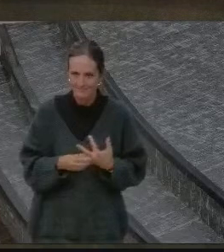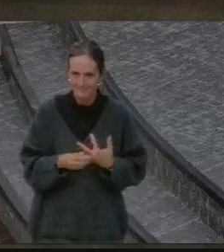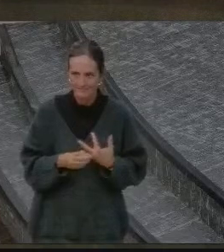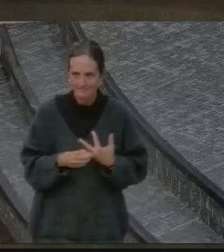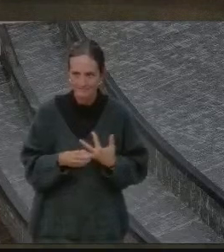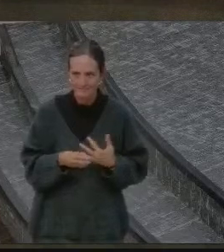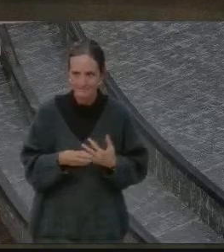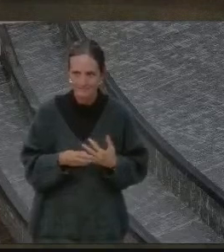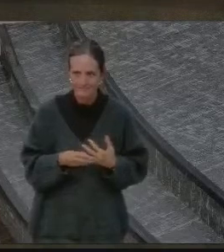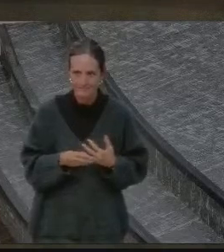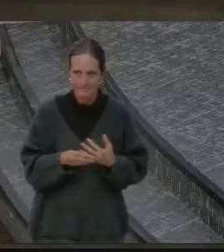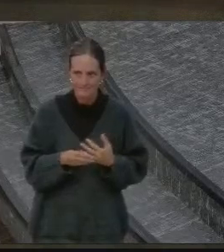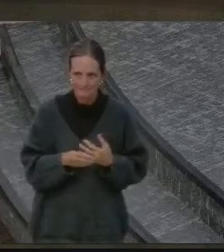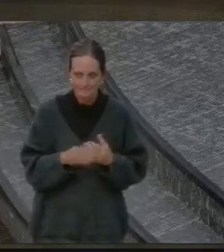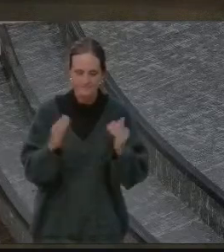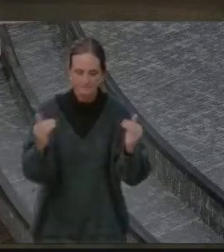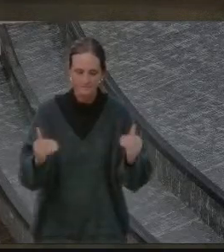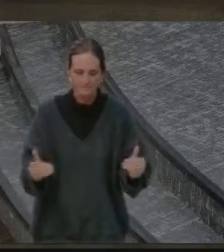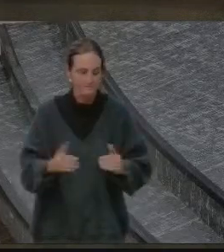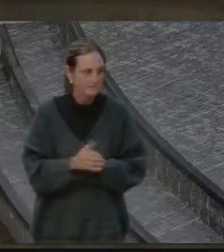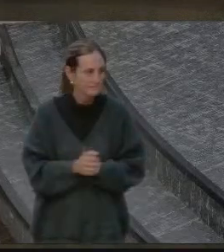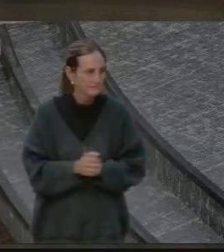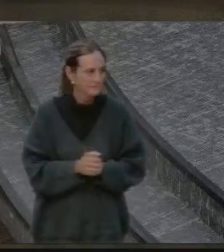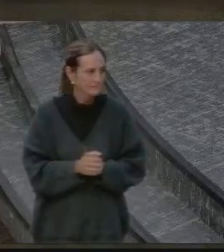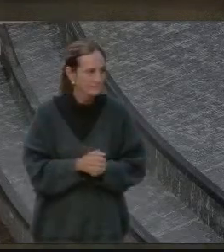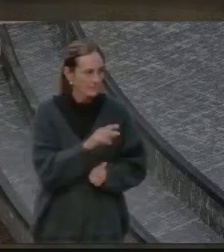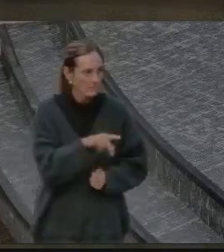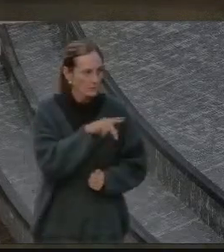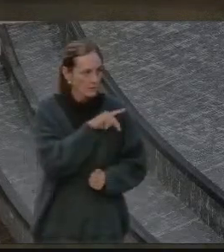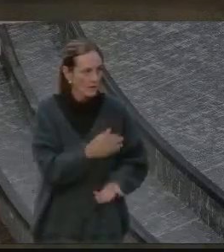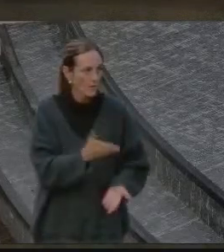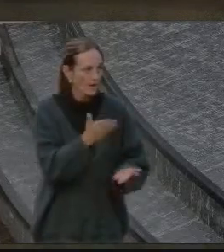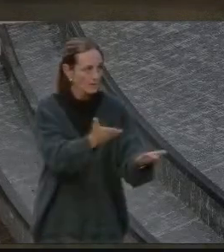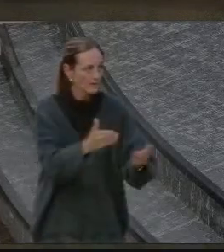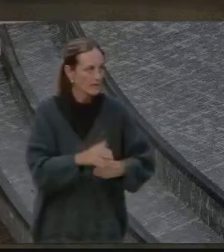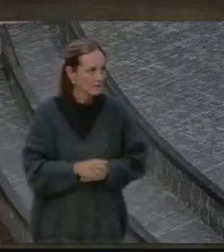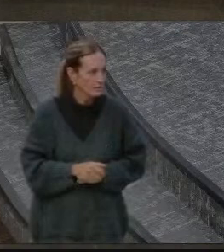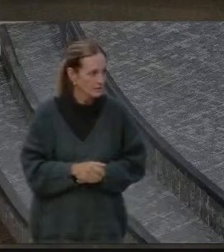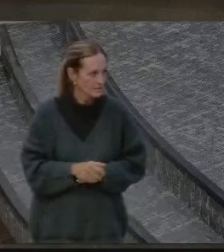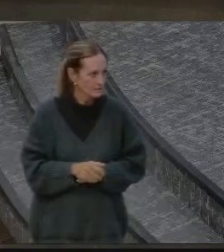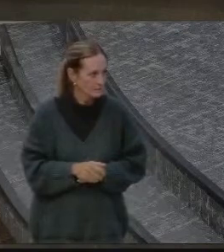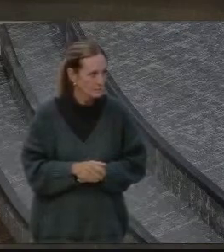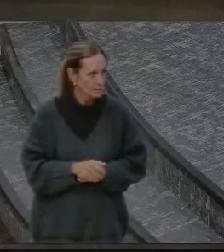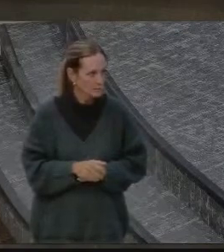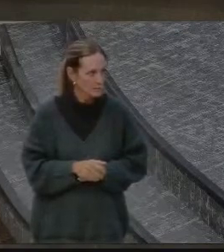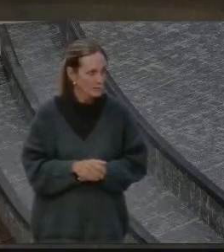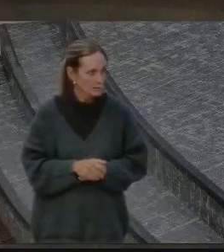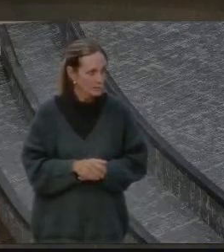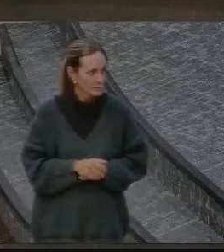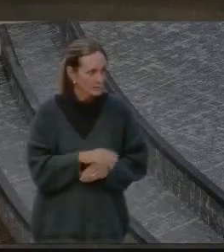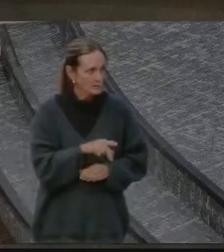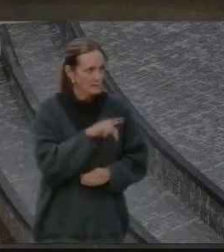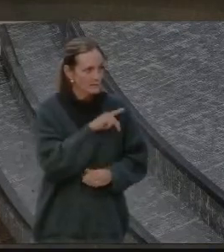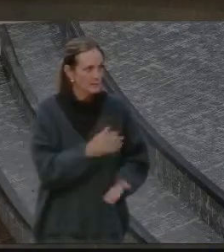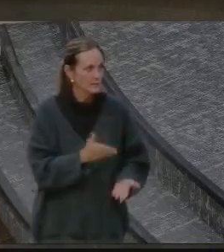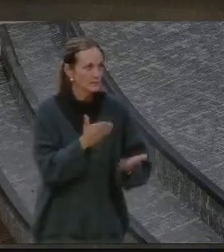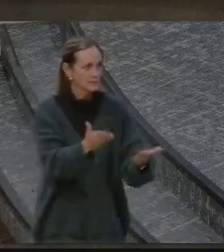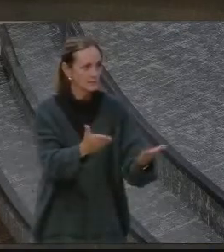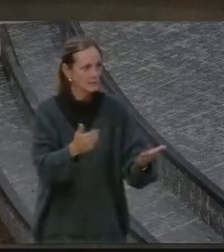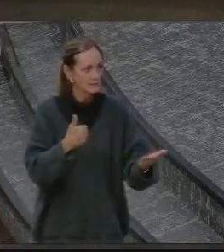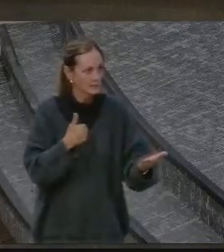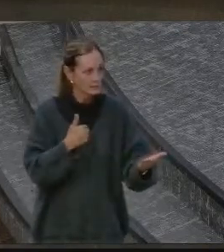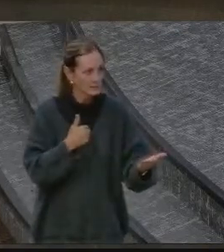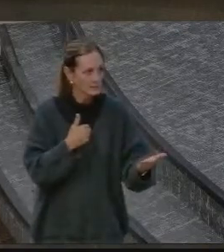All right, we'll move forward with personnel recommendations under The personnel recommendations, we have the